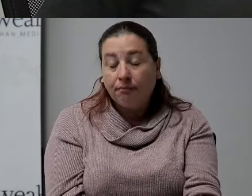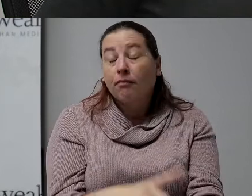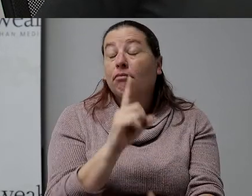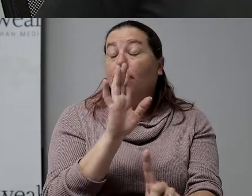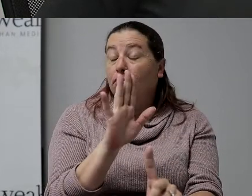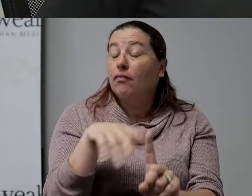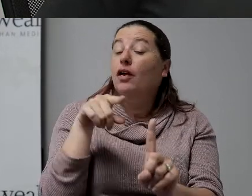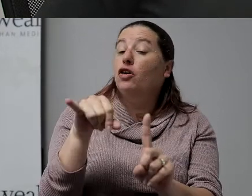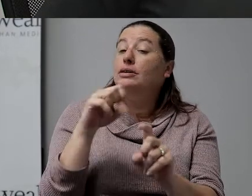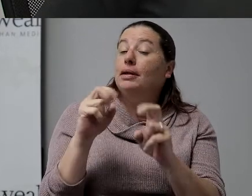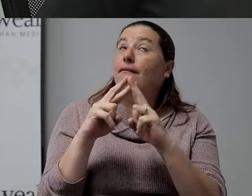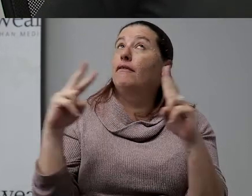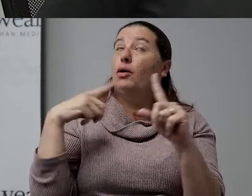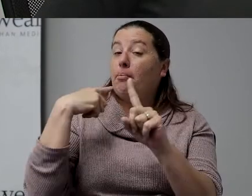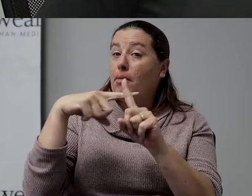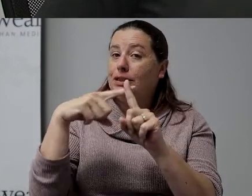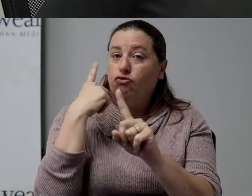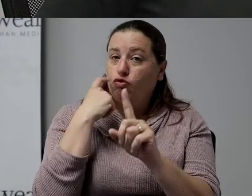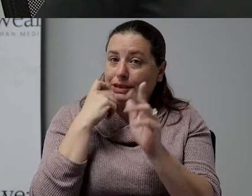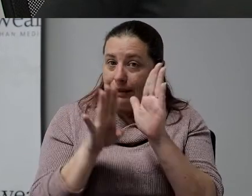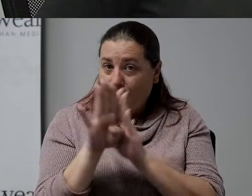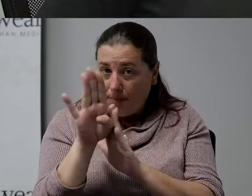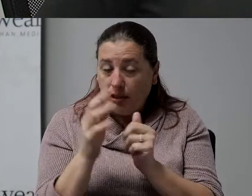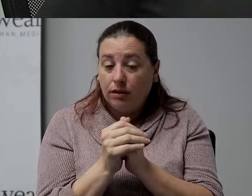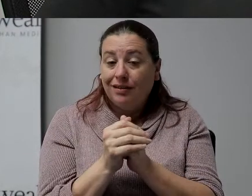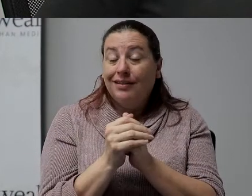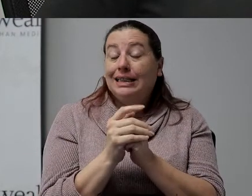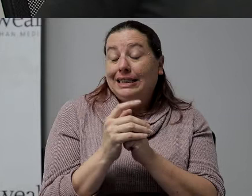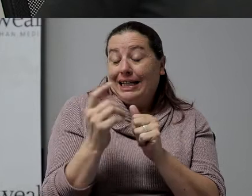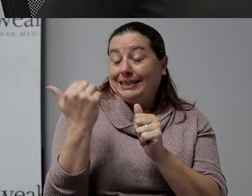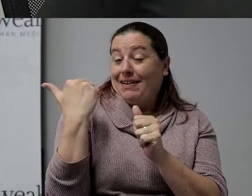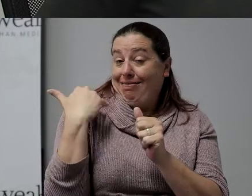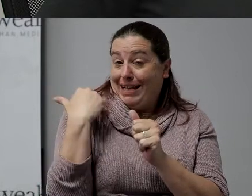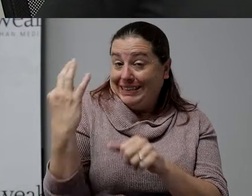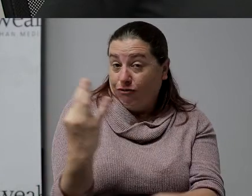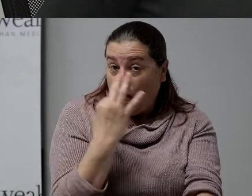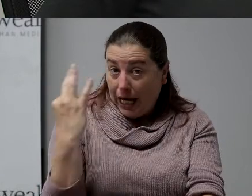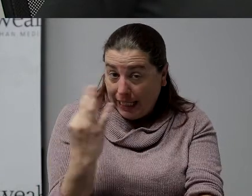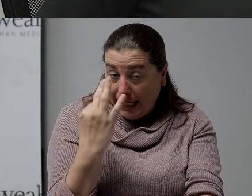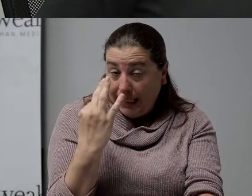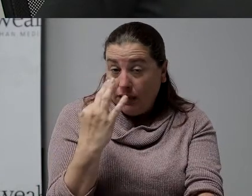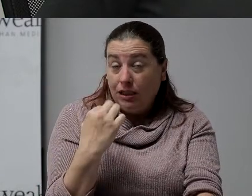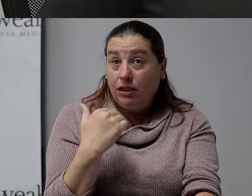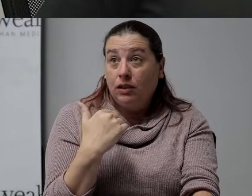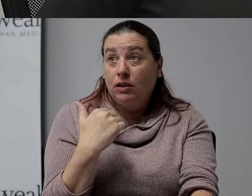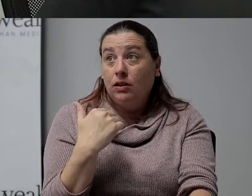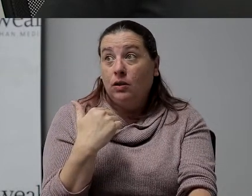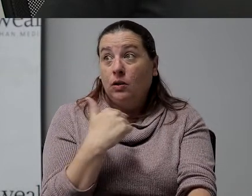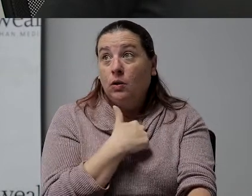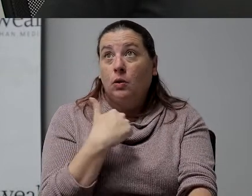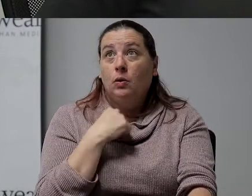positive recent development. So as of last Friday, we'd really almost reached